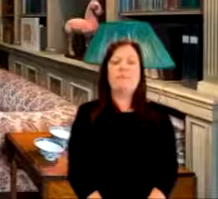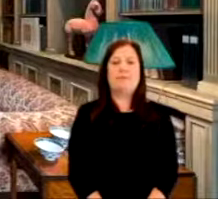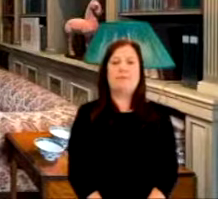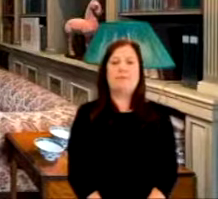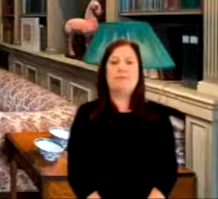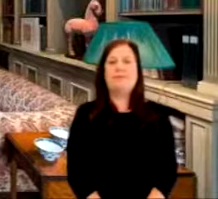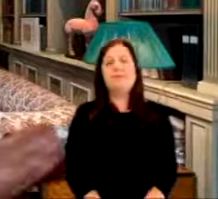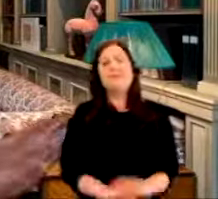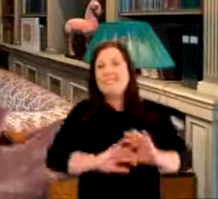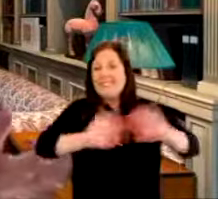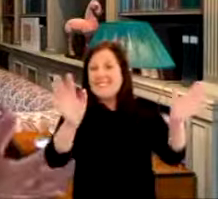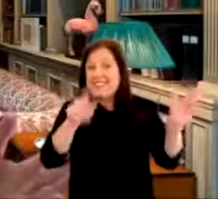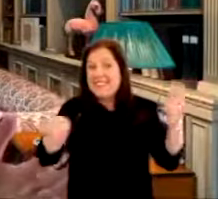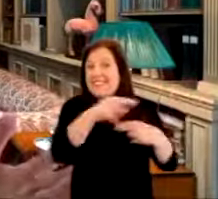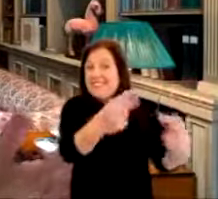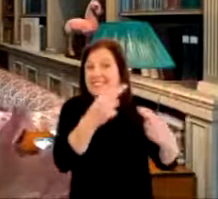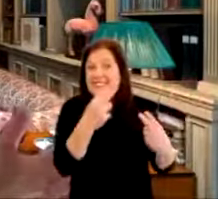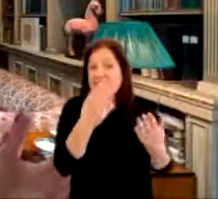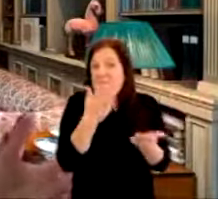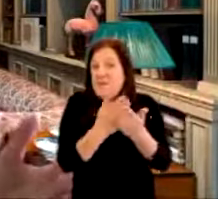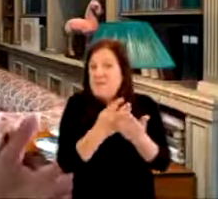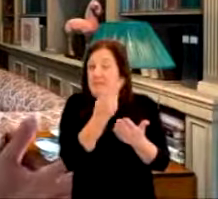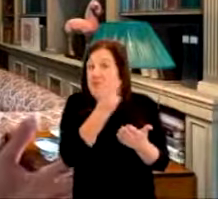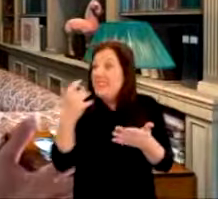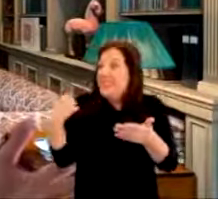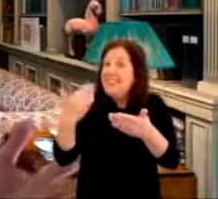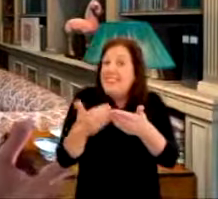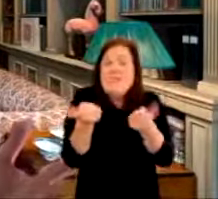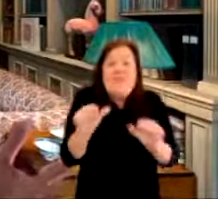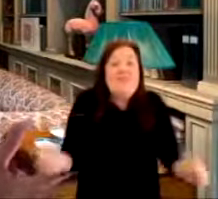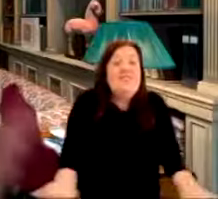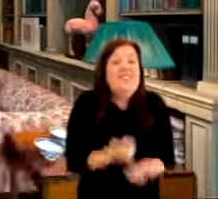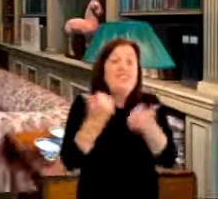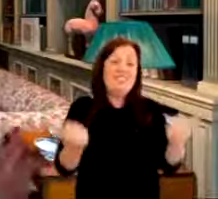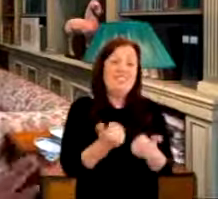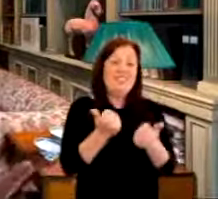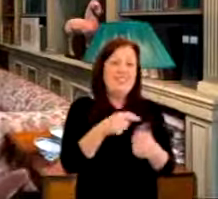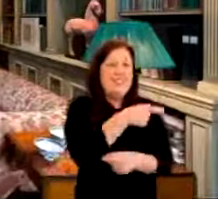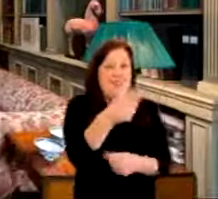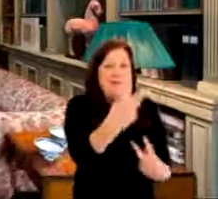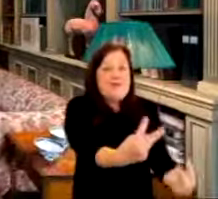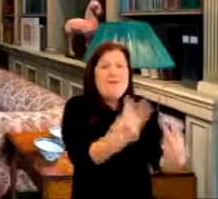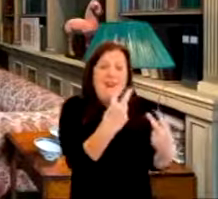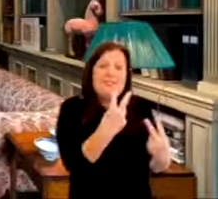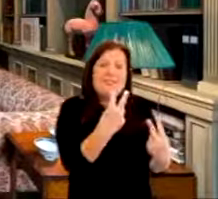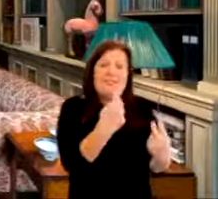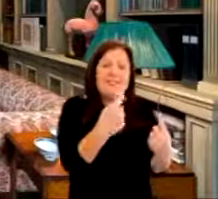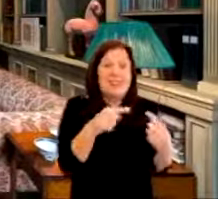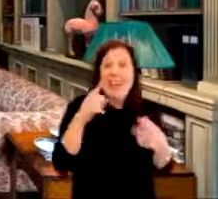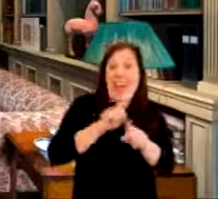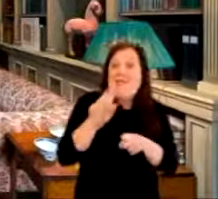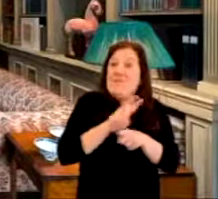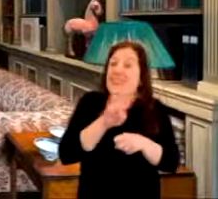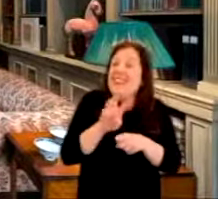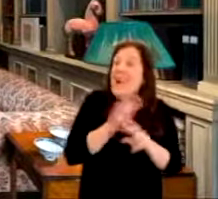Hey folks, that really was it. The final episode of Coronation Street. Thank you so much to everybody who's been tuning in every